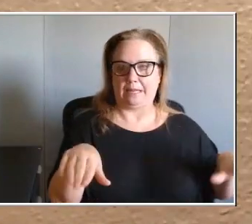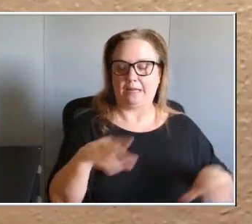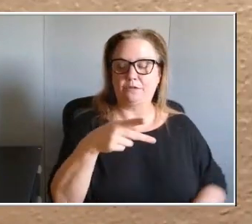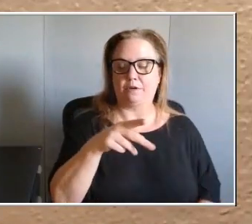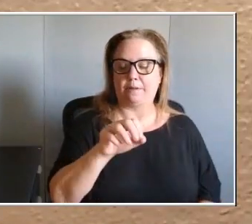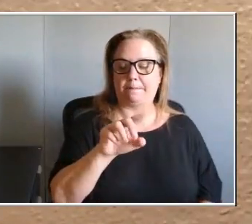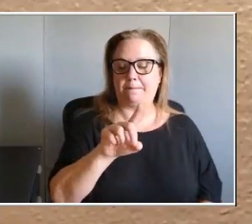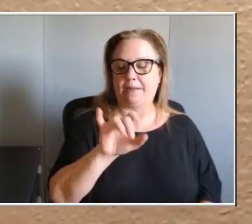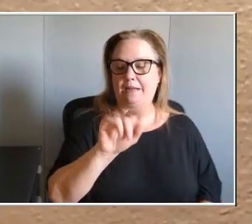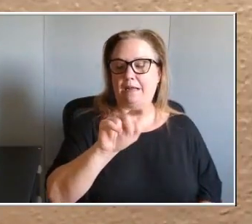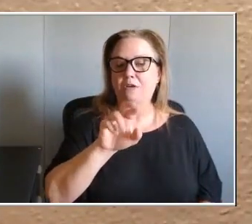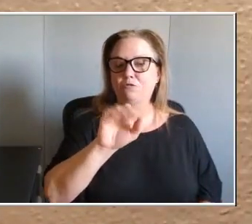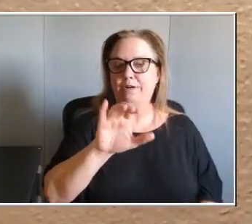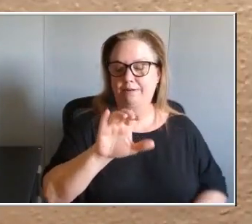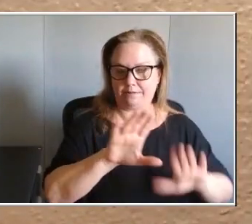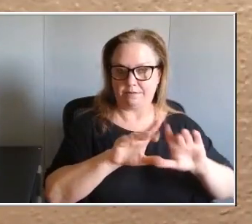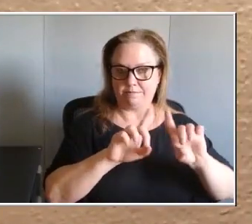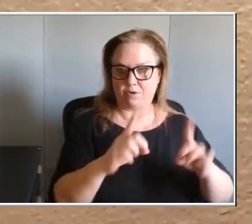So,